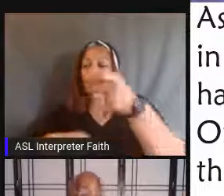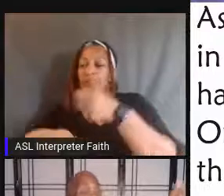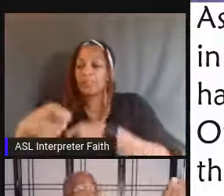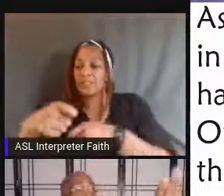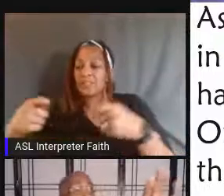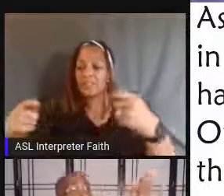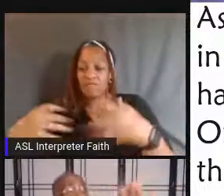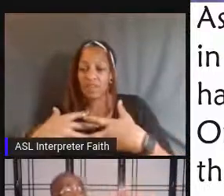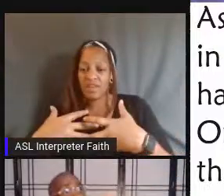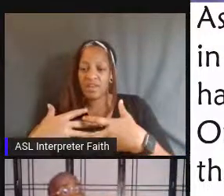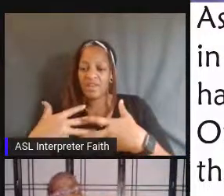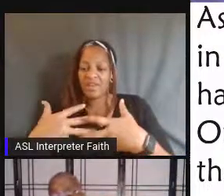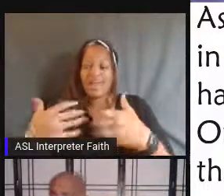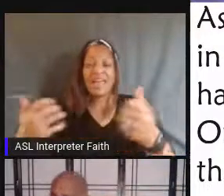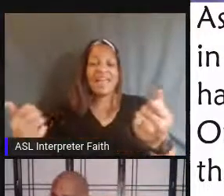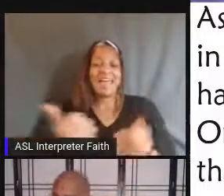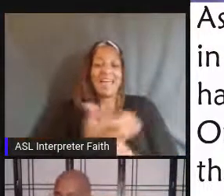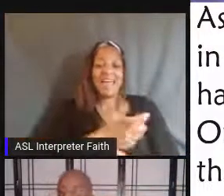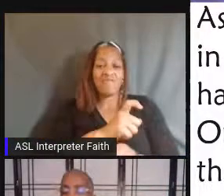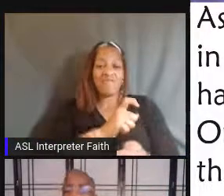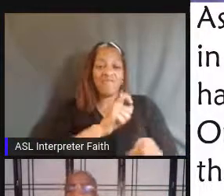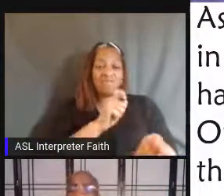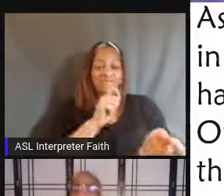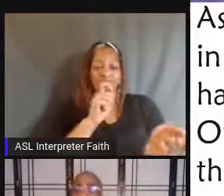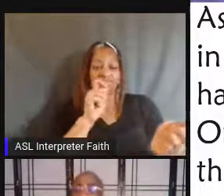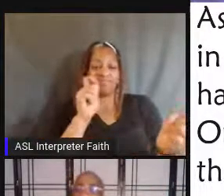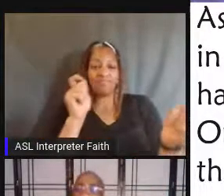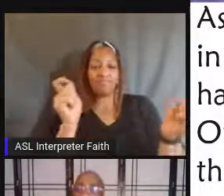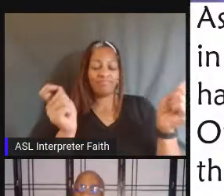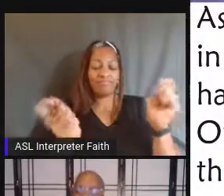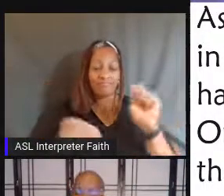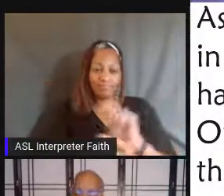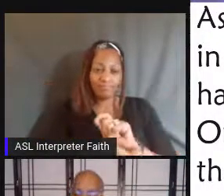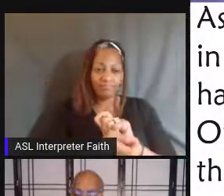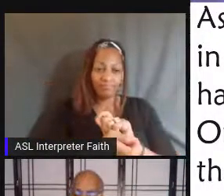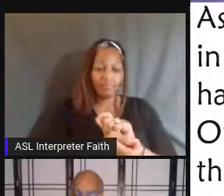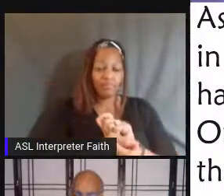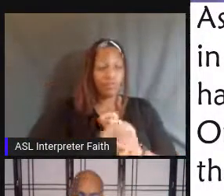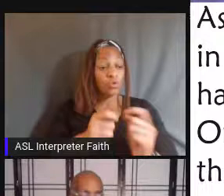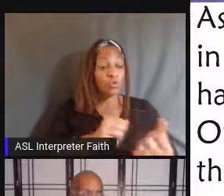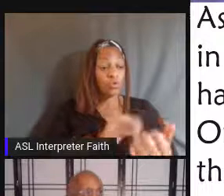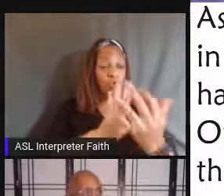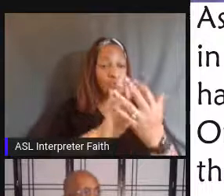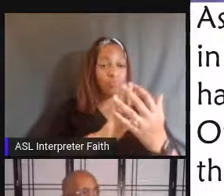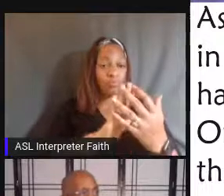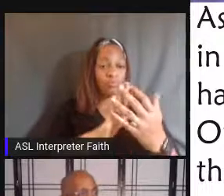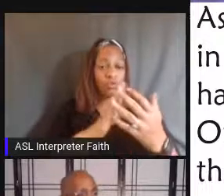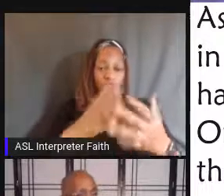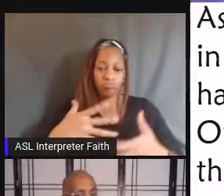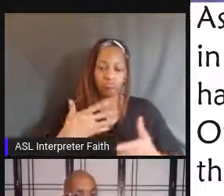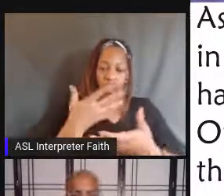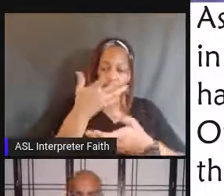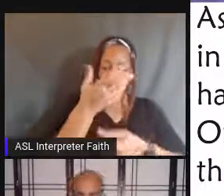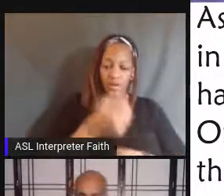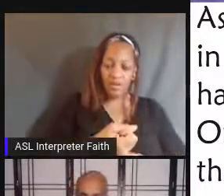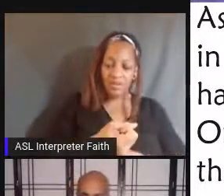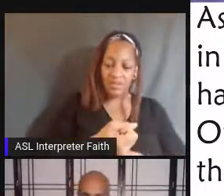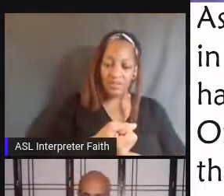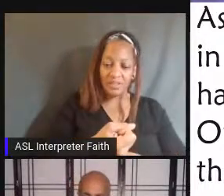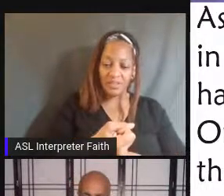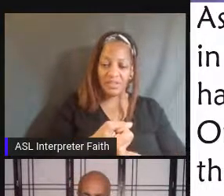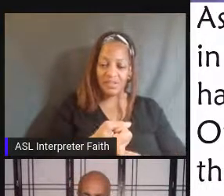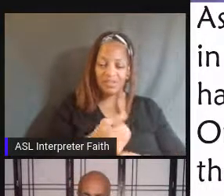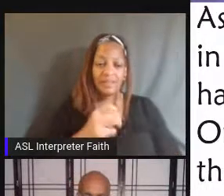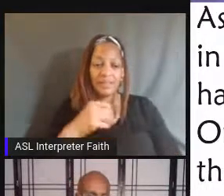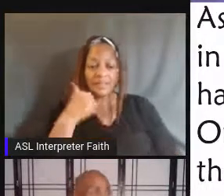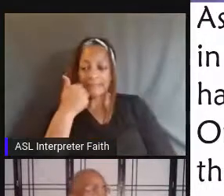shifts. Once you start approaching your body with confidence rather than shame, everything